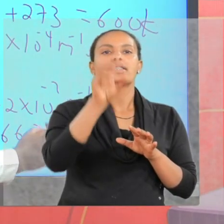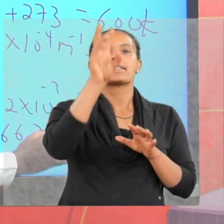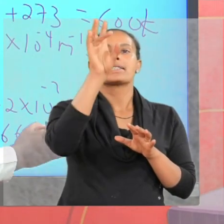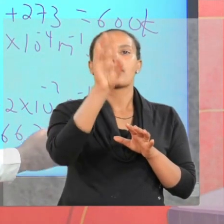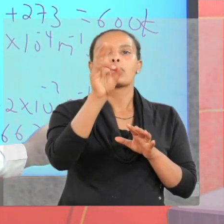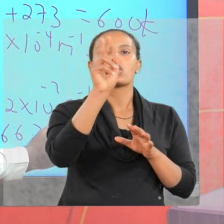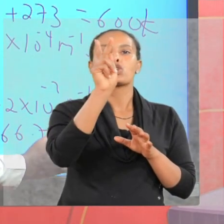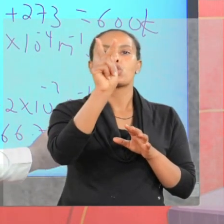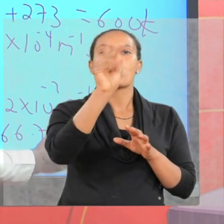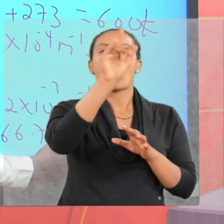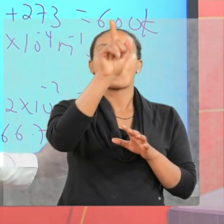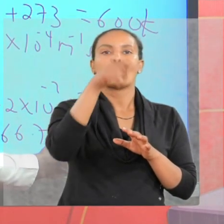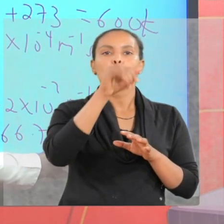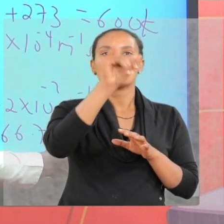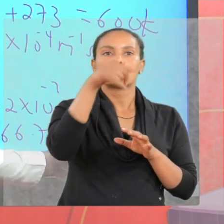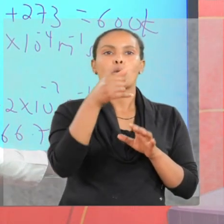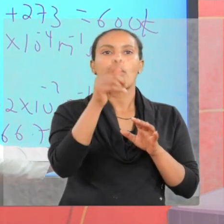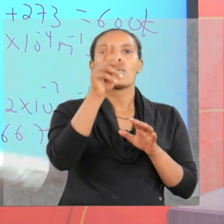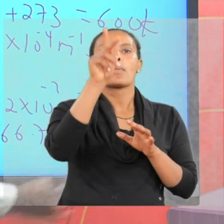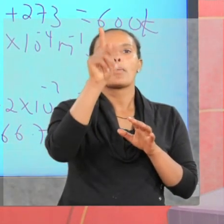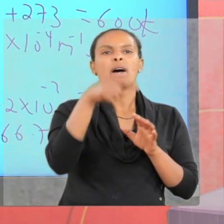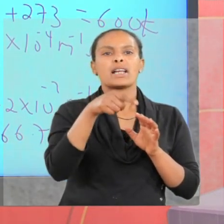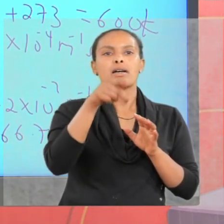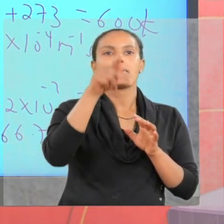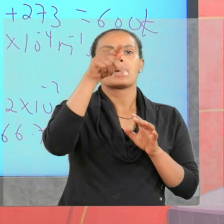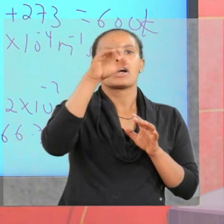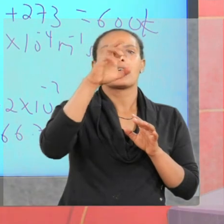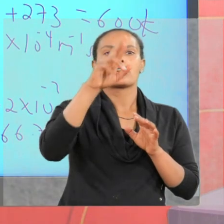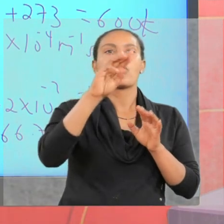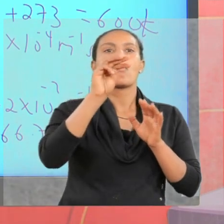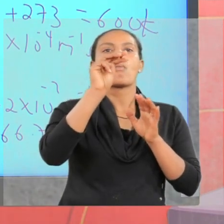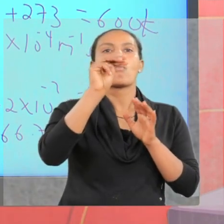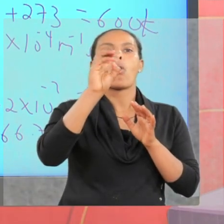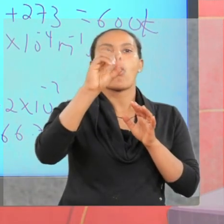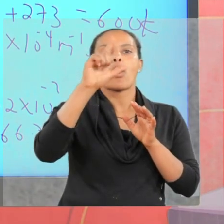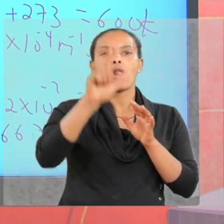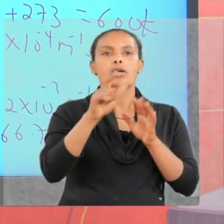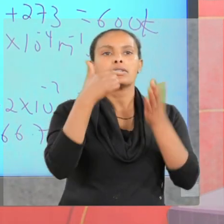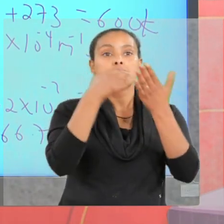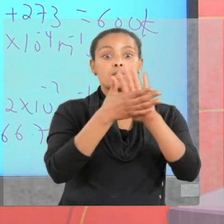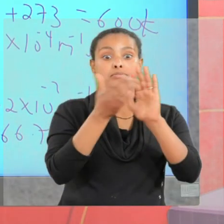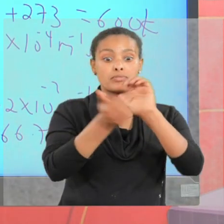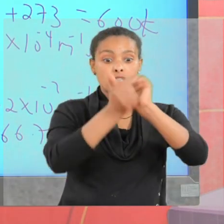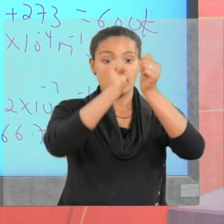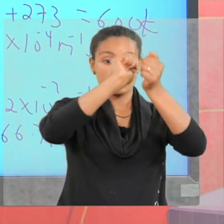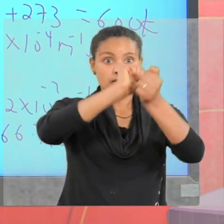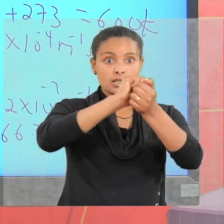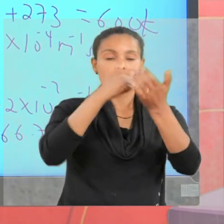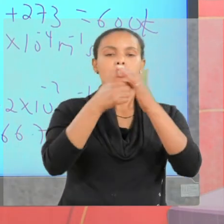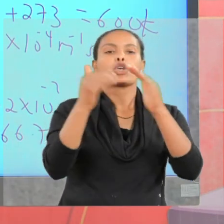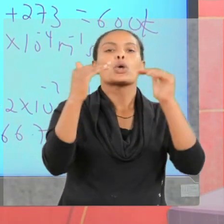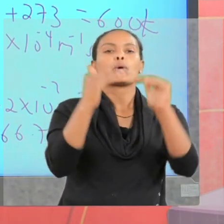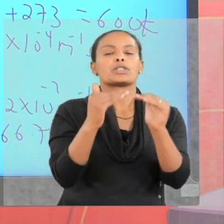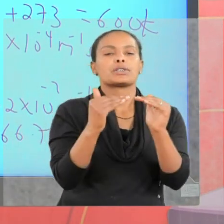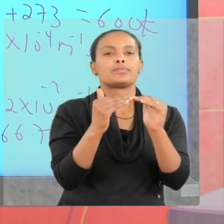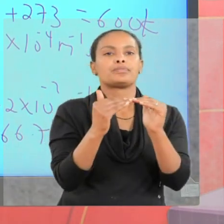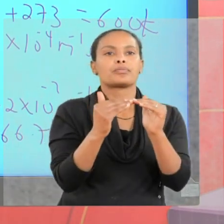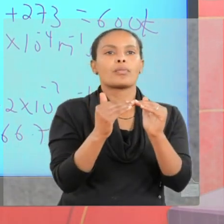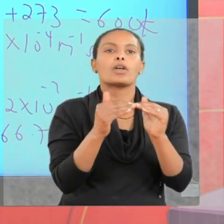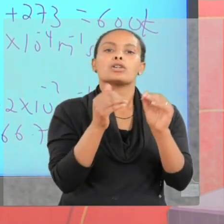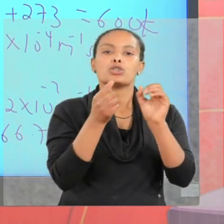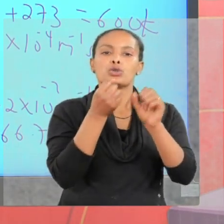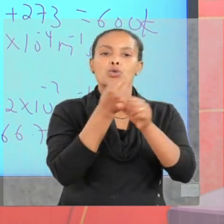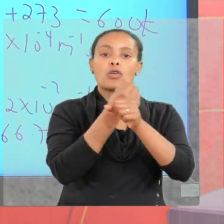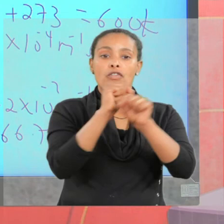166.7 kilojoule per mole. Substituting this value in this equation and